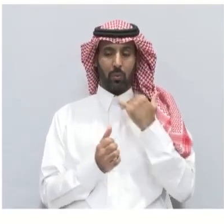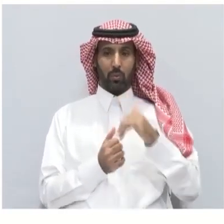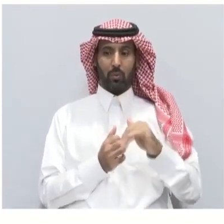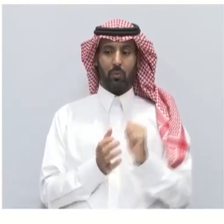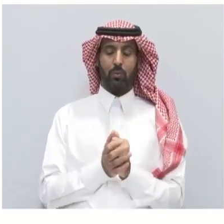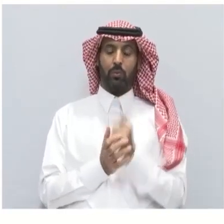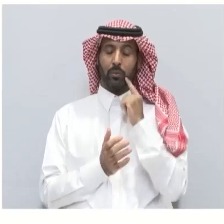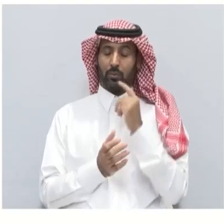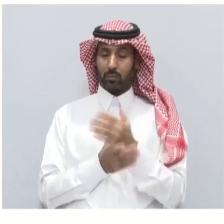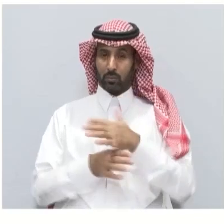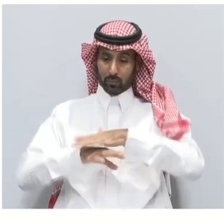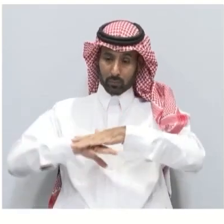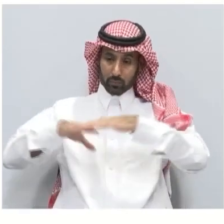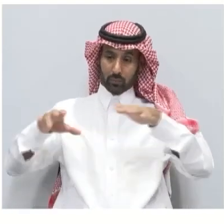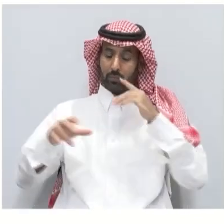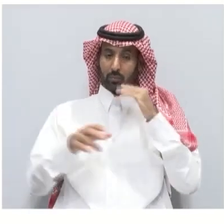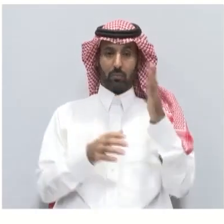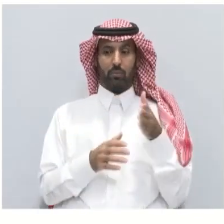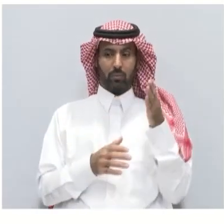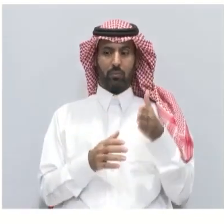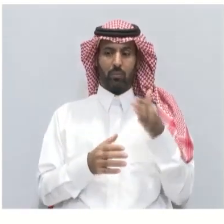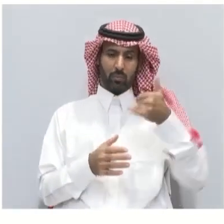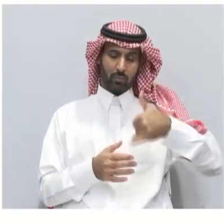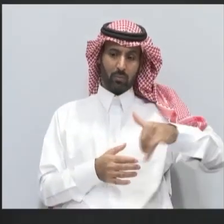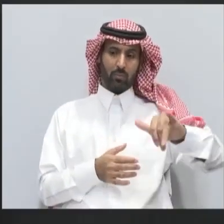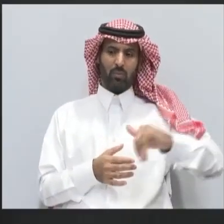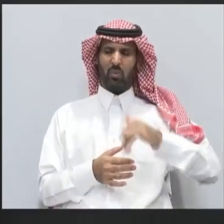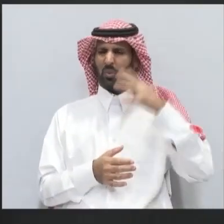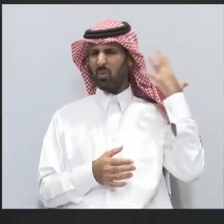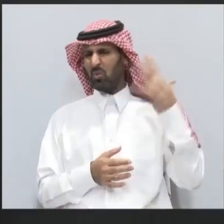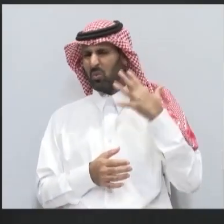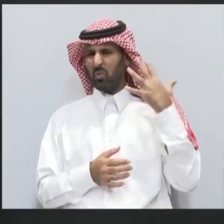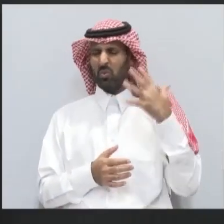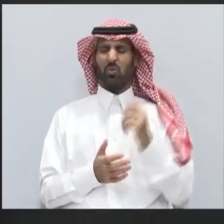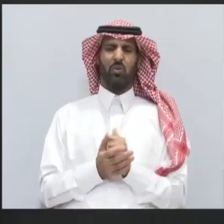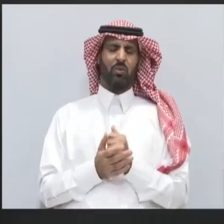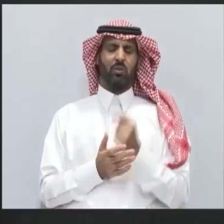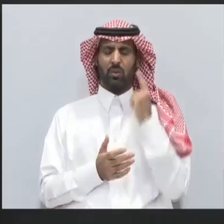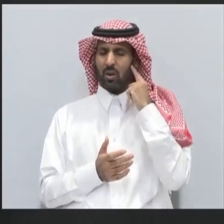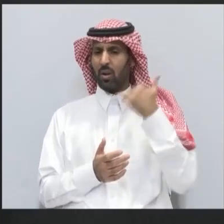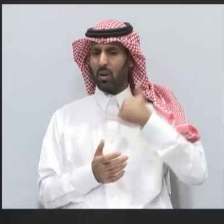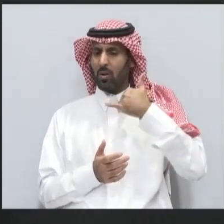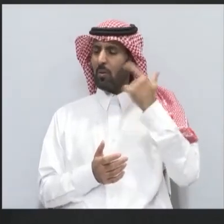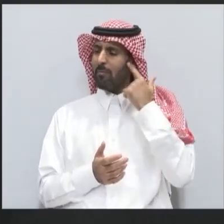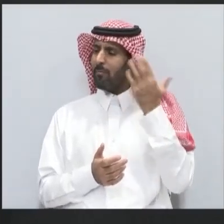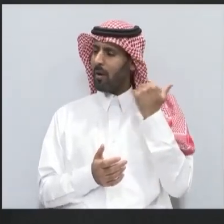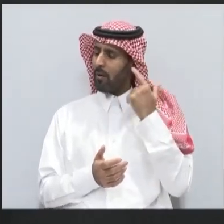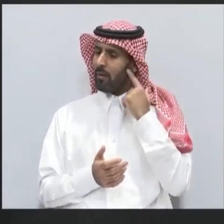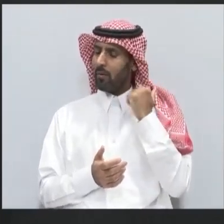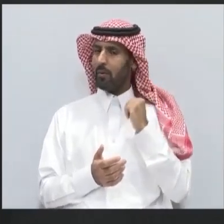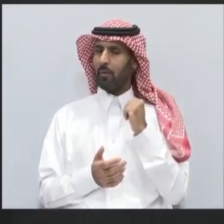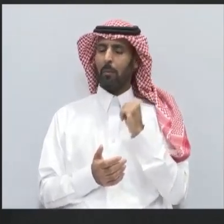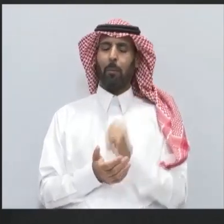You know, at the station, trains going back and forth, so it must be noisy. Maybe I'll call him and